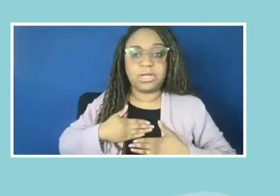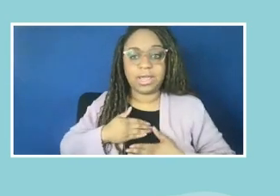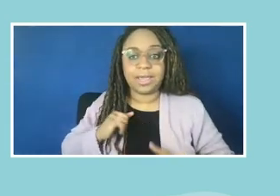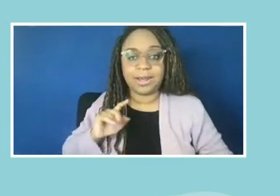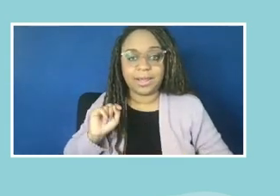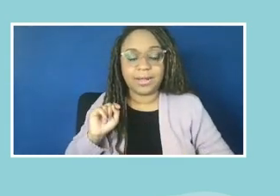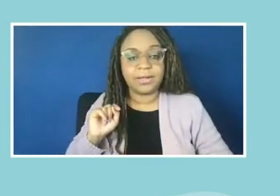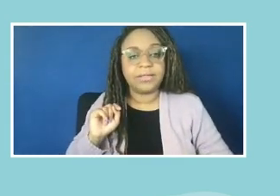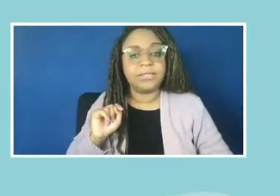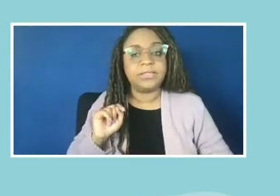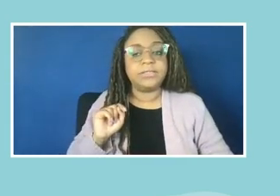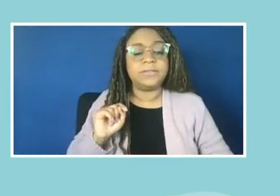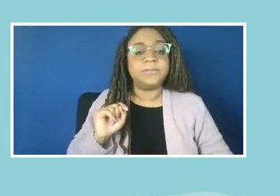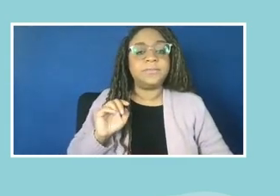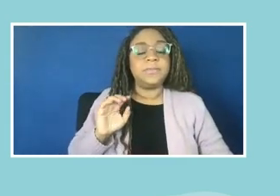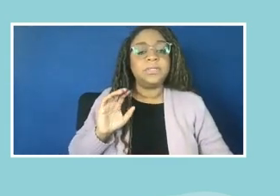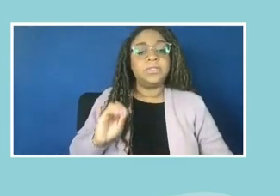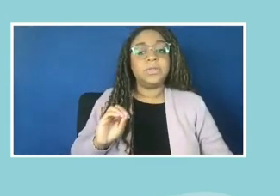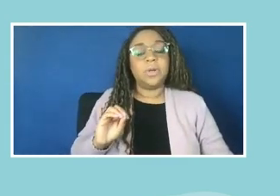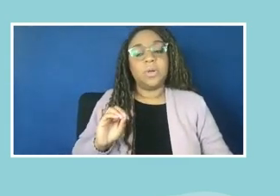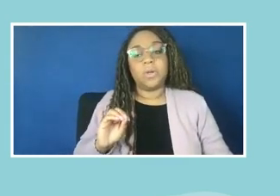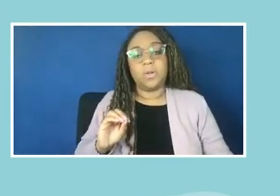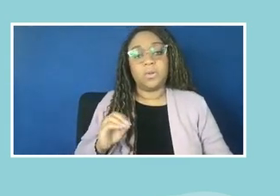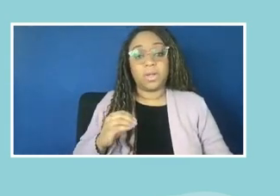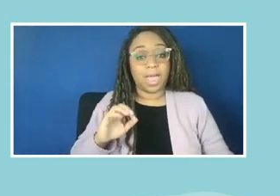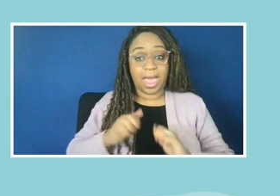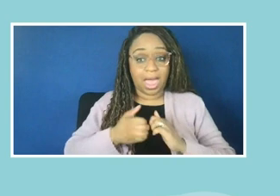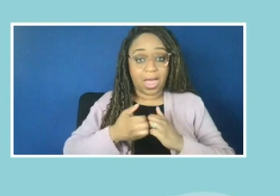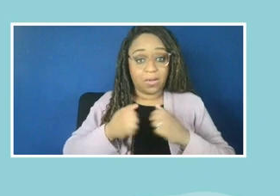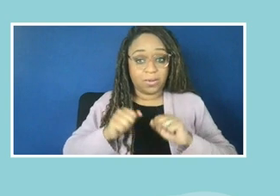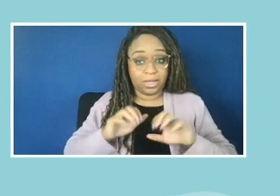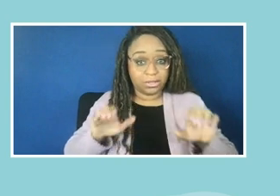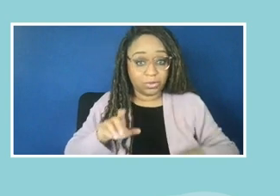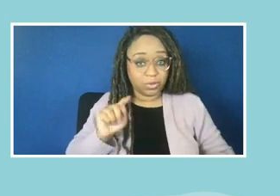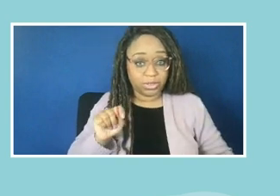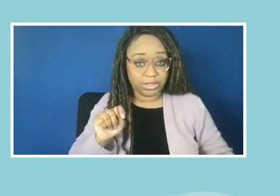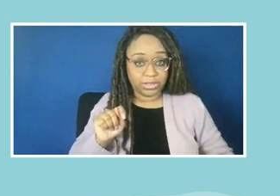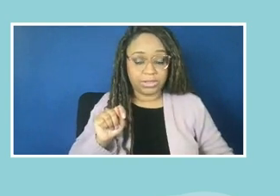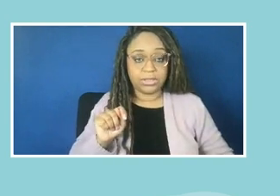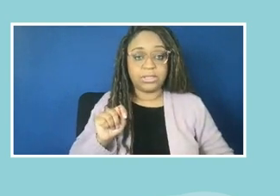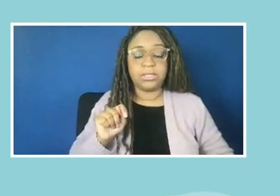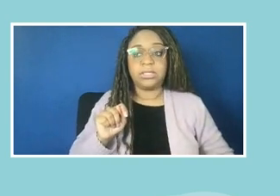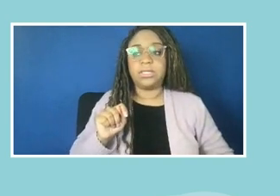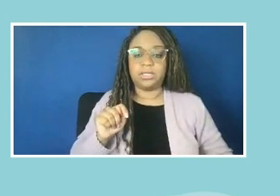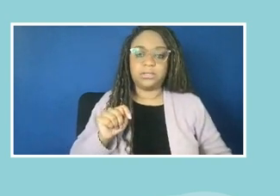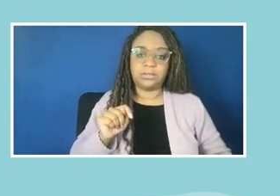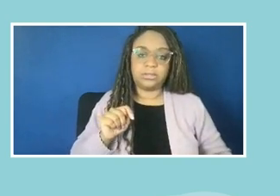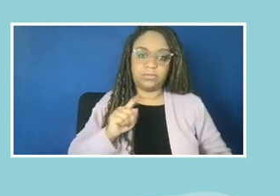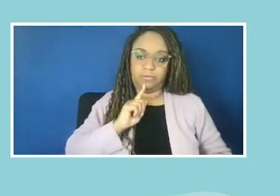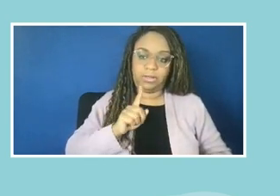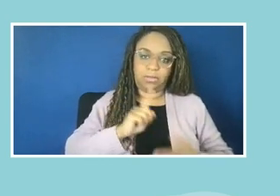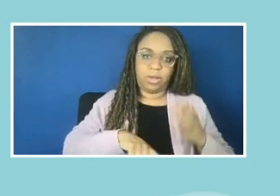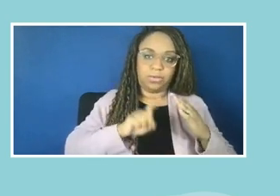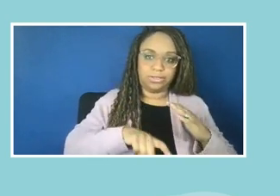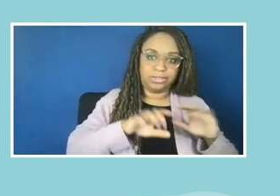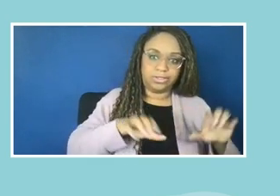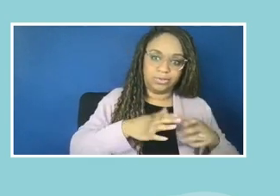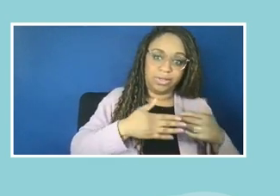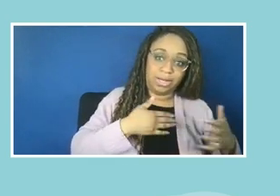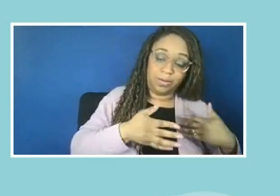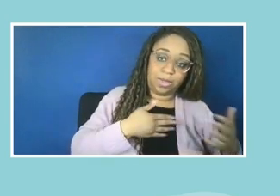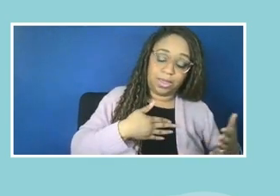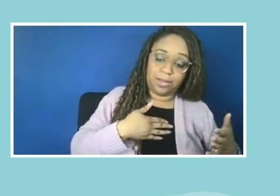know? And I think one of the ways to do that is exactly what it is we need to do anyway. We need to build our